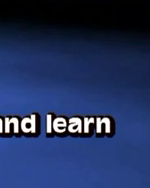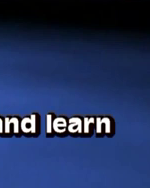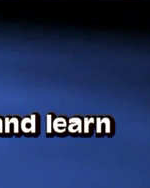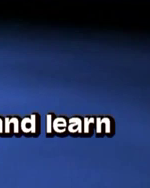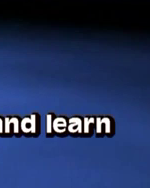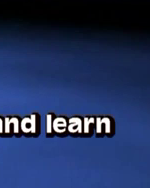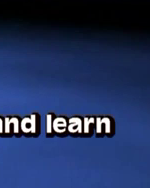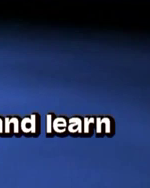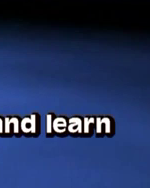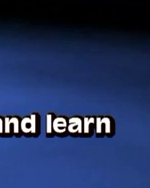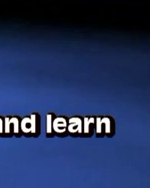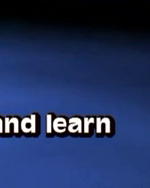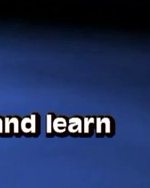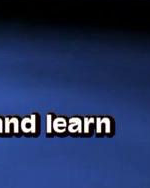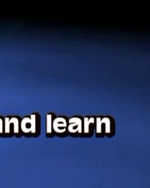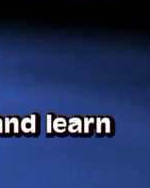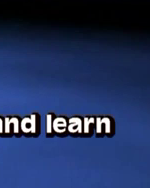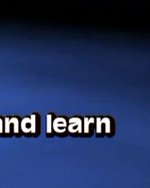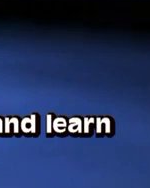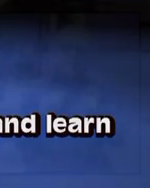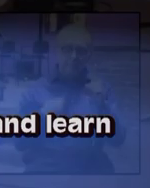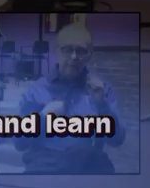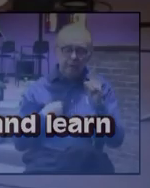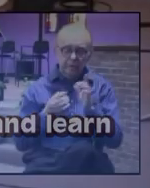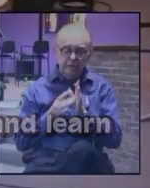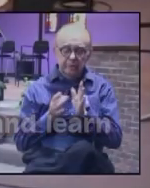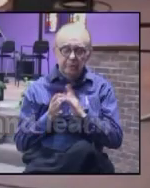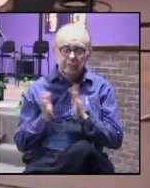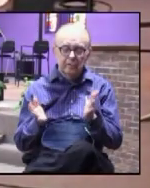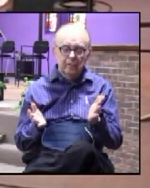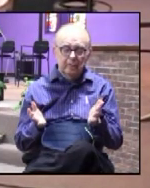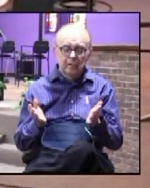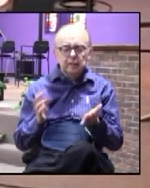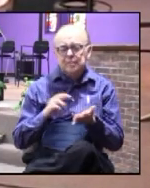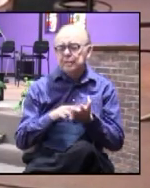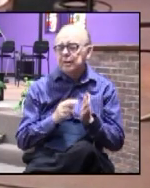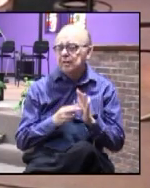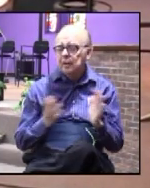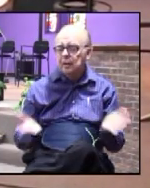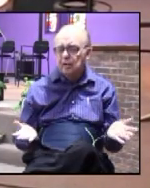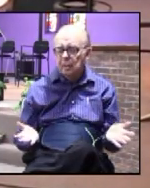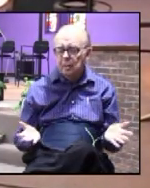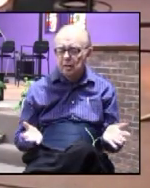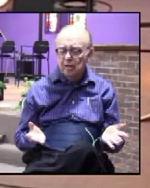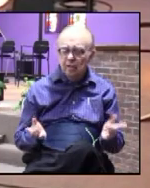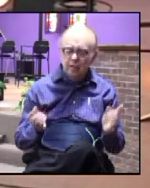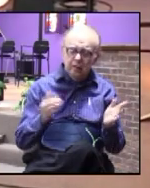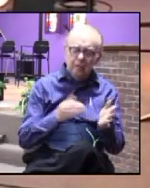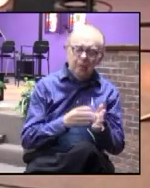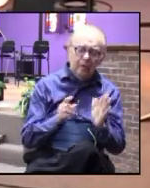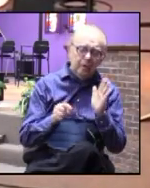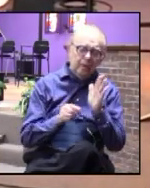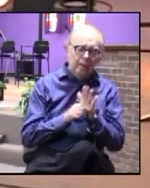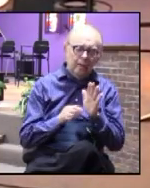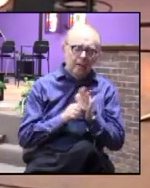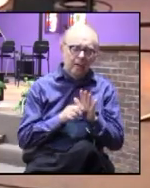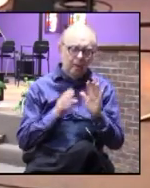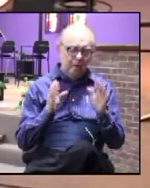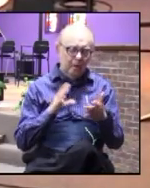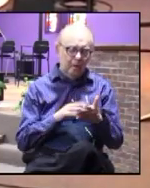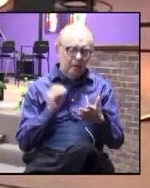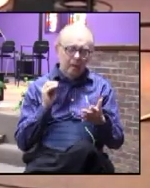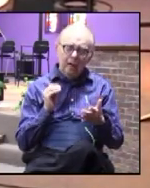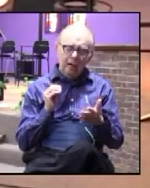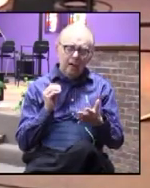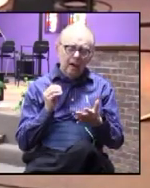my yoke and learn from me. What does that mean? That means I go back into the scriptures and I learn, how did